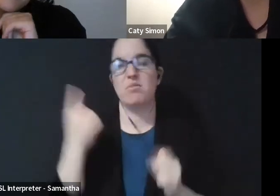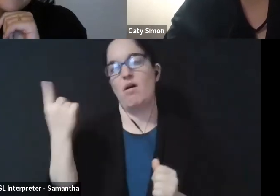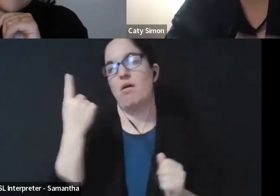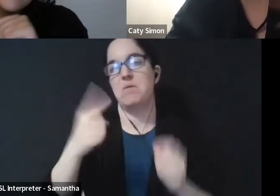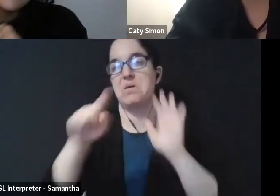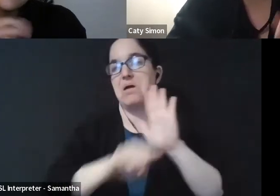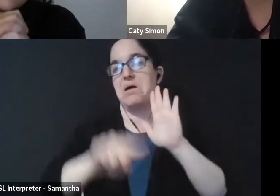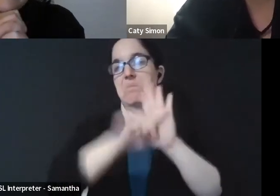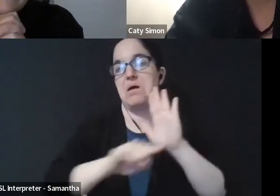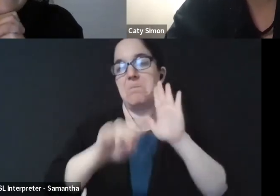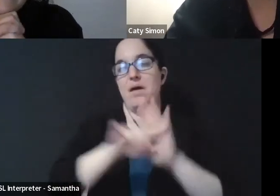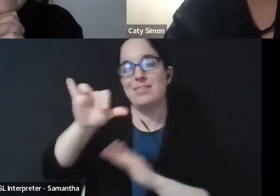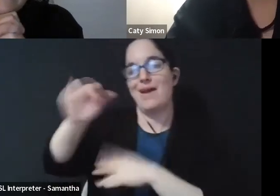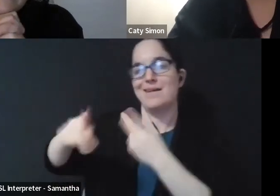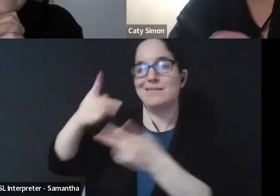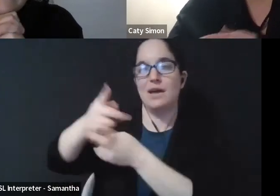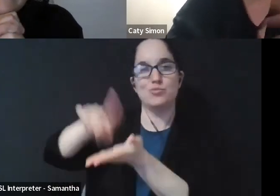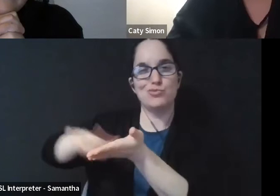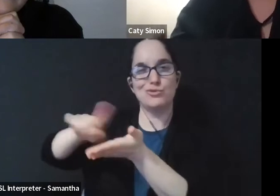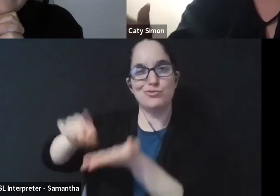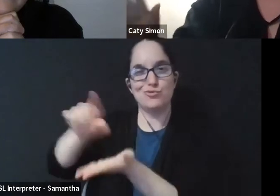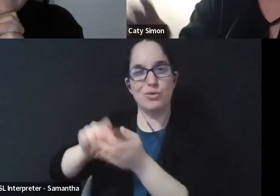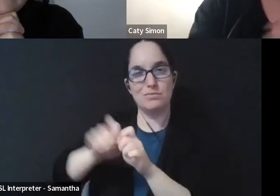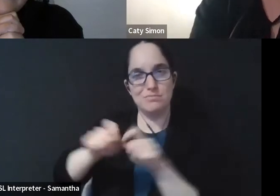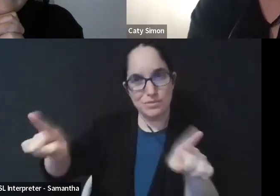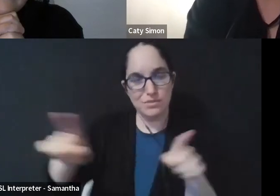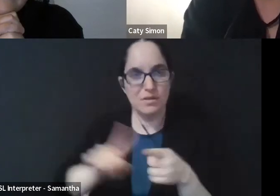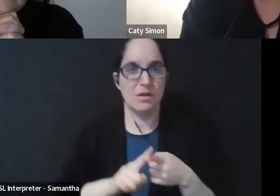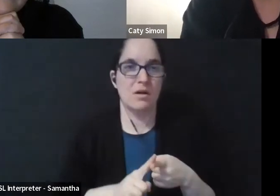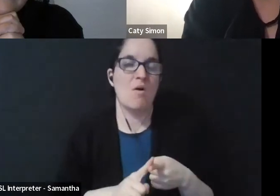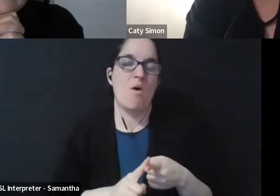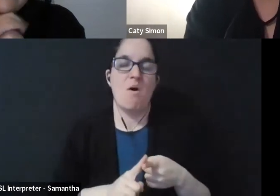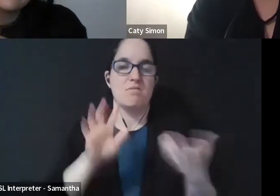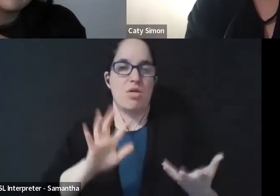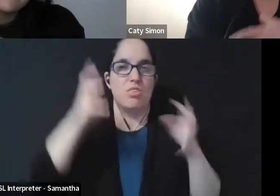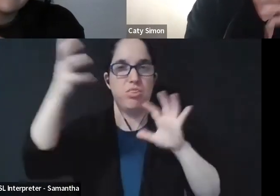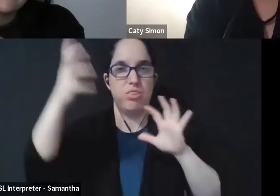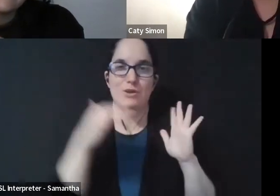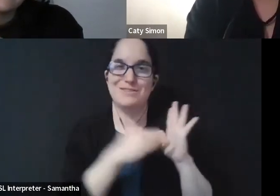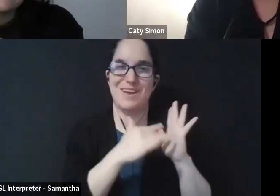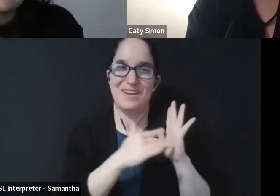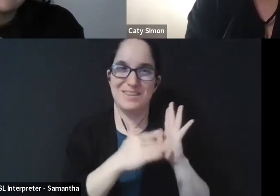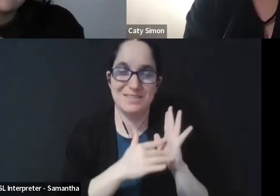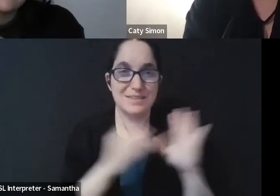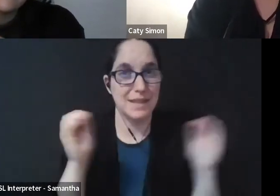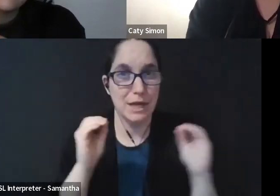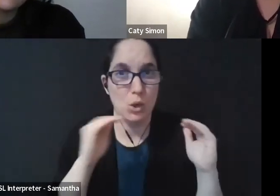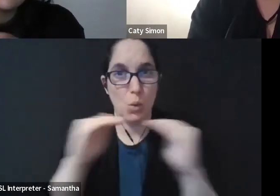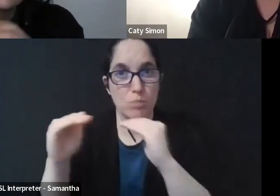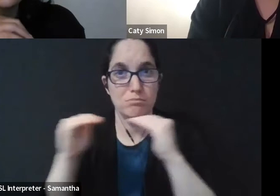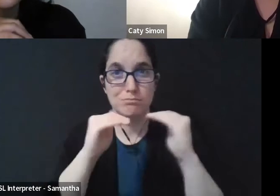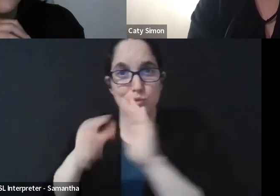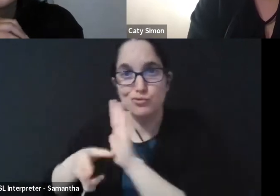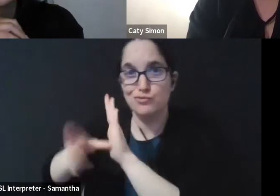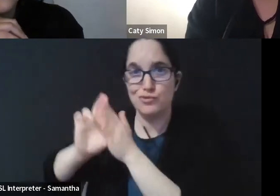reduction aligned research or Twitter, or like the obviously methodologically flawed studies that don't even have the benefit of peer review, but which